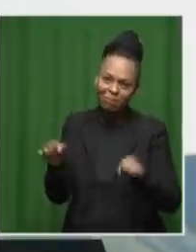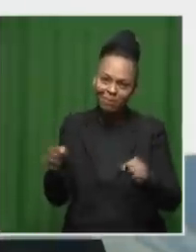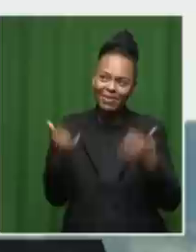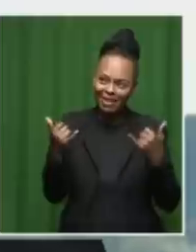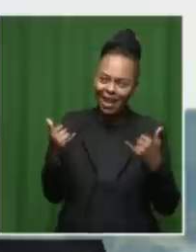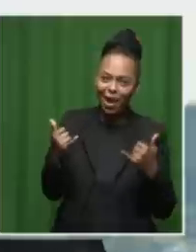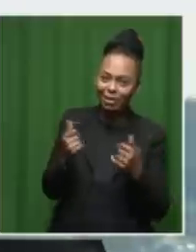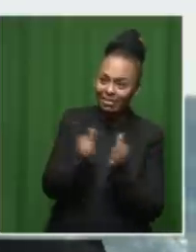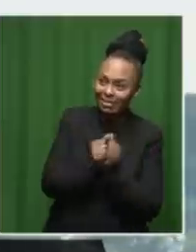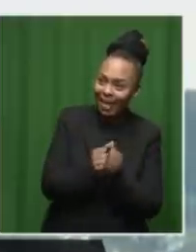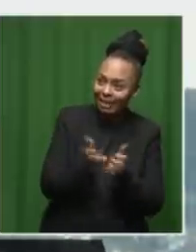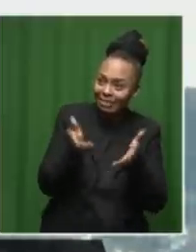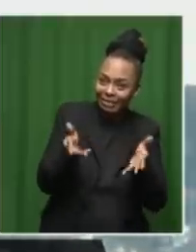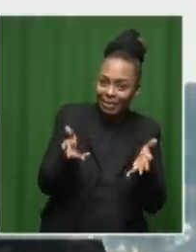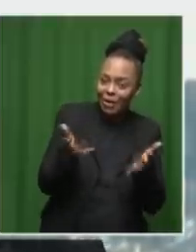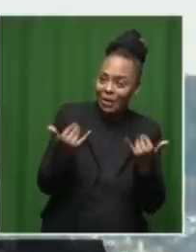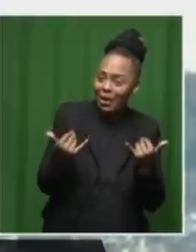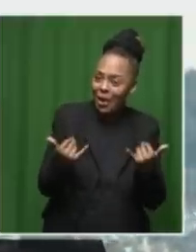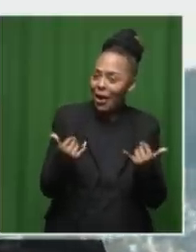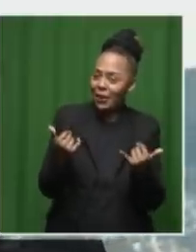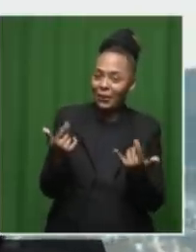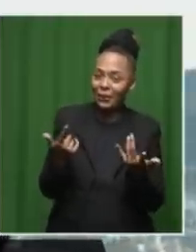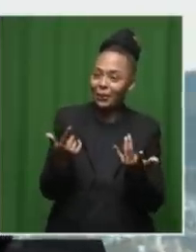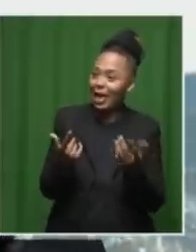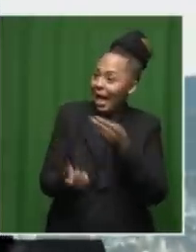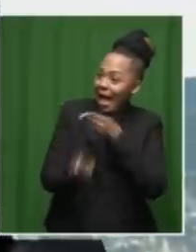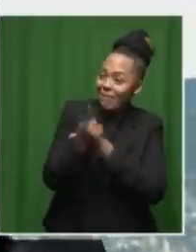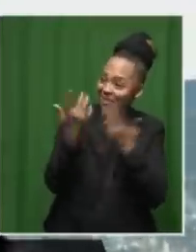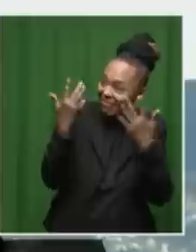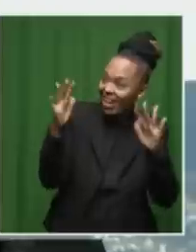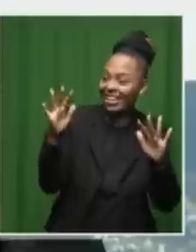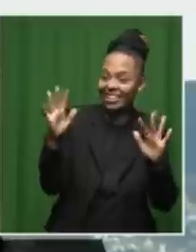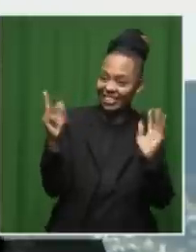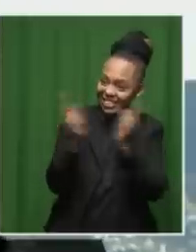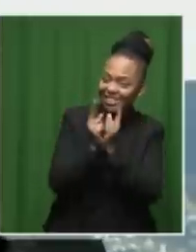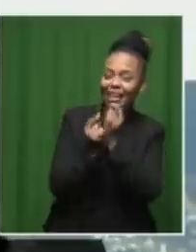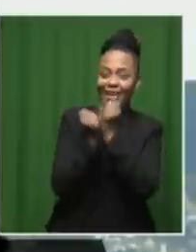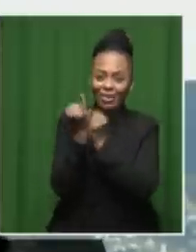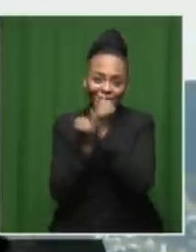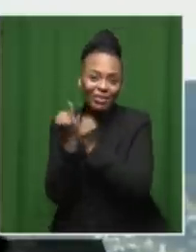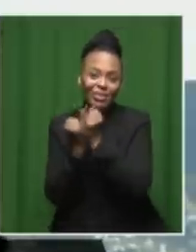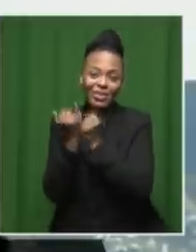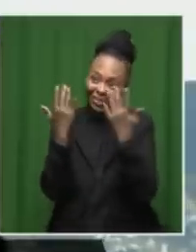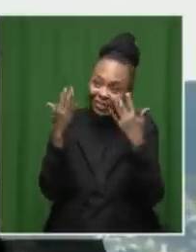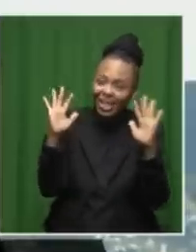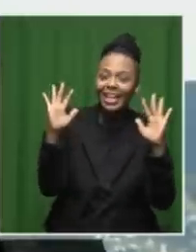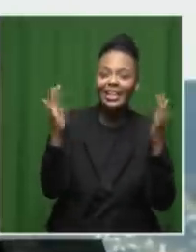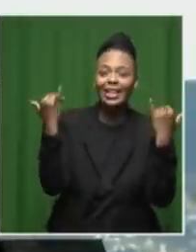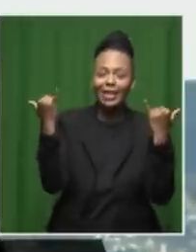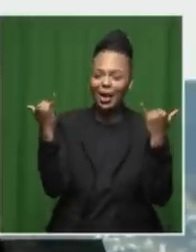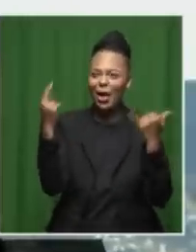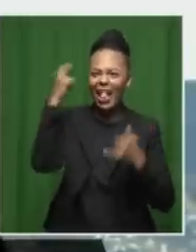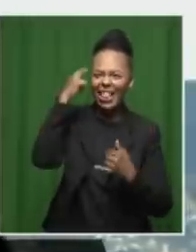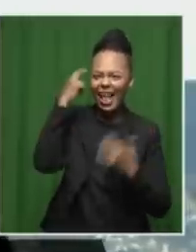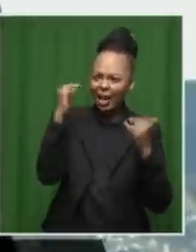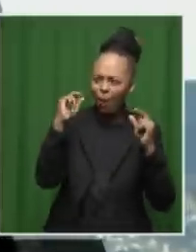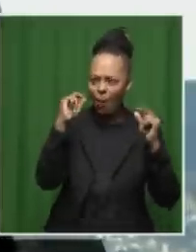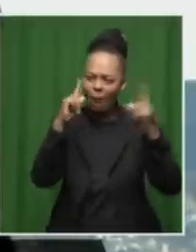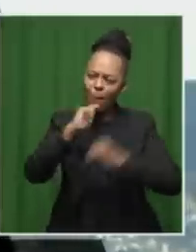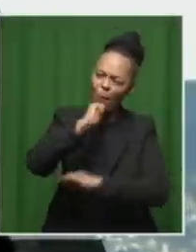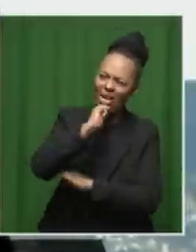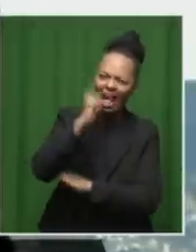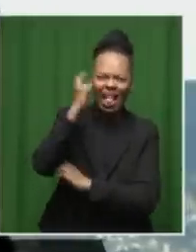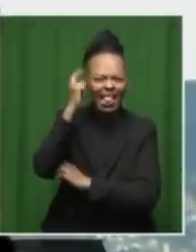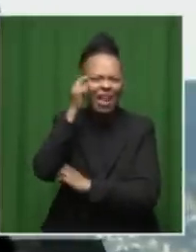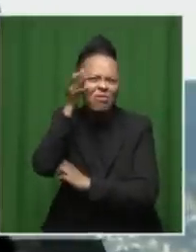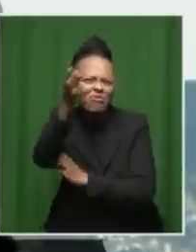from here, because this has happened, this is done, but what are you thinking waking up this morning? Are you looking ahead